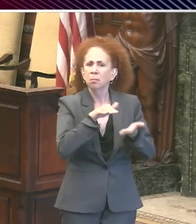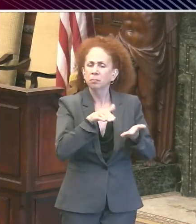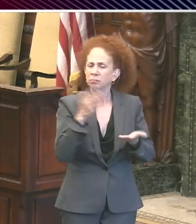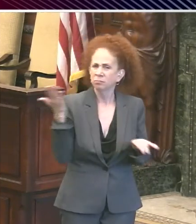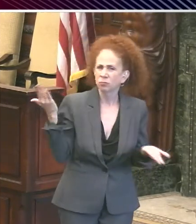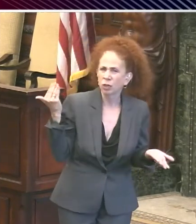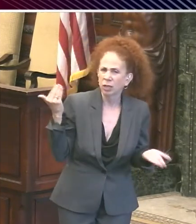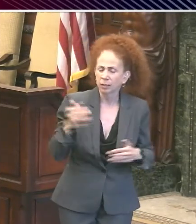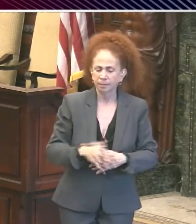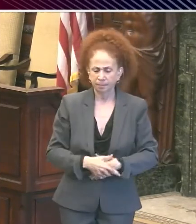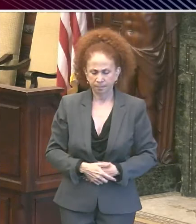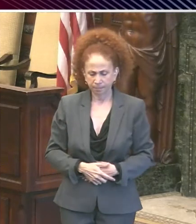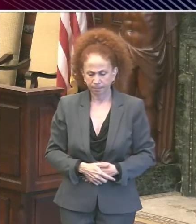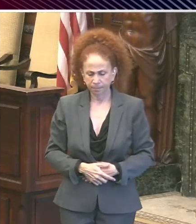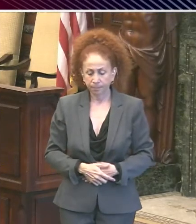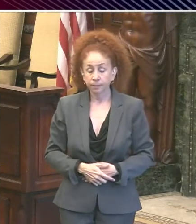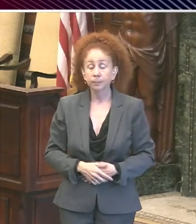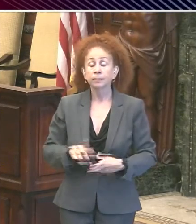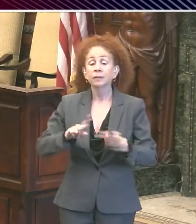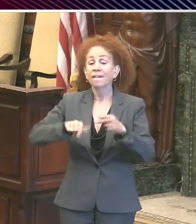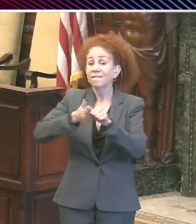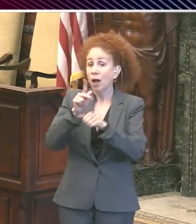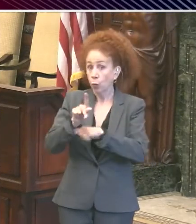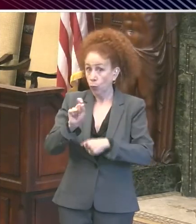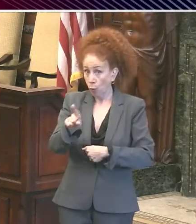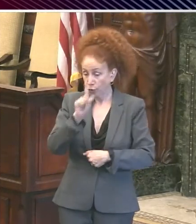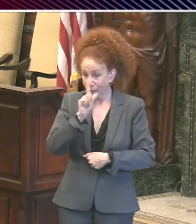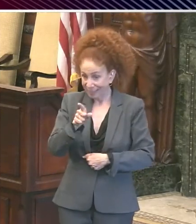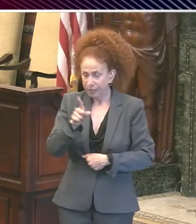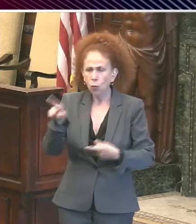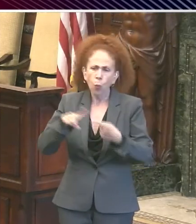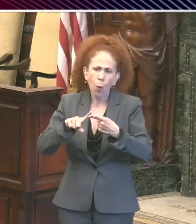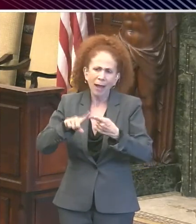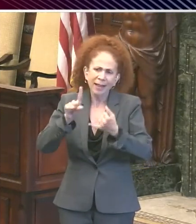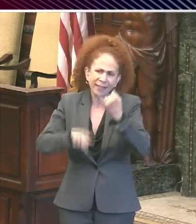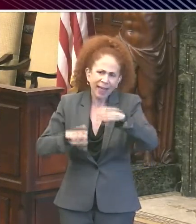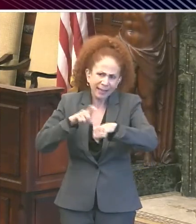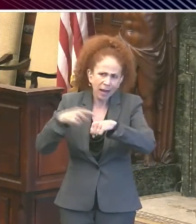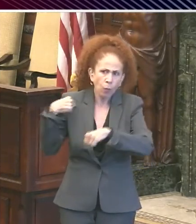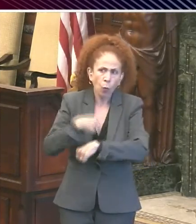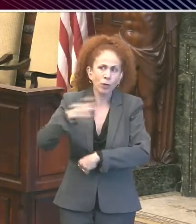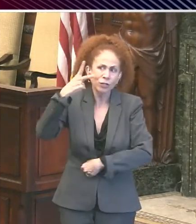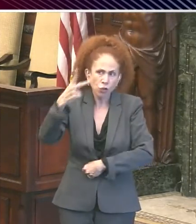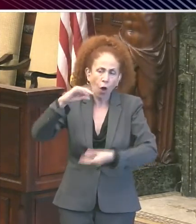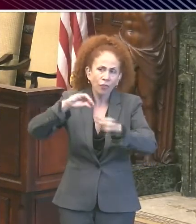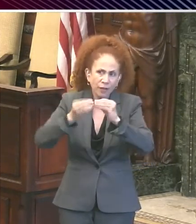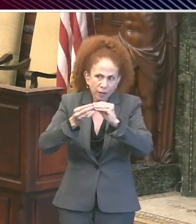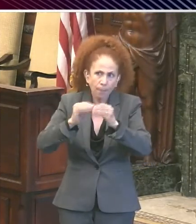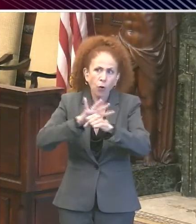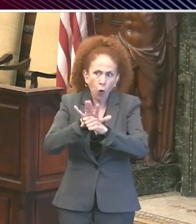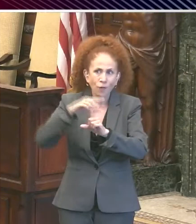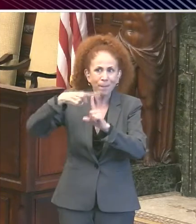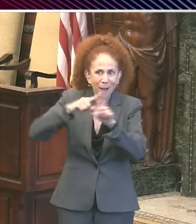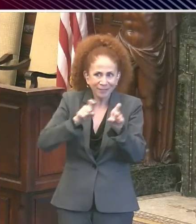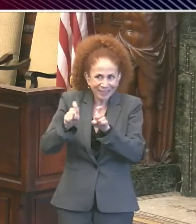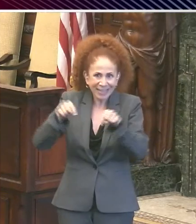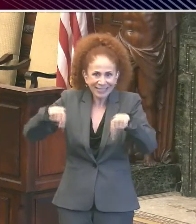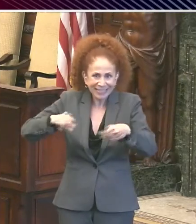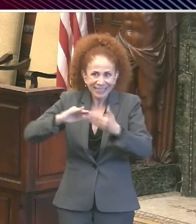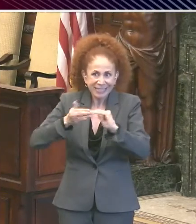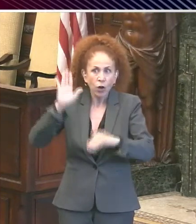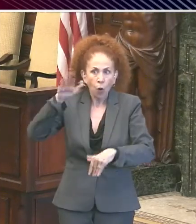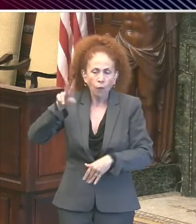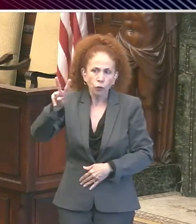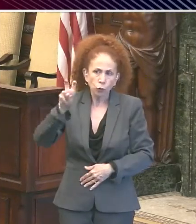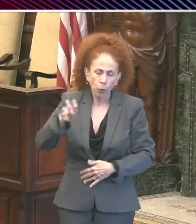lower number. Follow up to that, when is the last time that we saw the number of COVID-19 positive tests here in the city